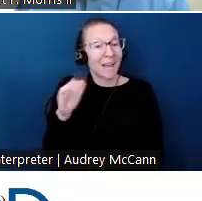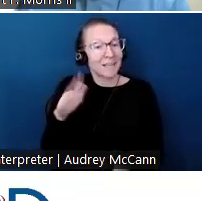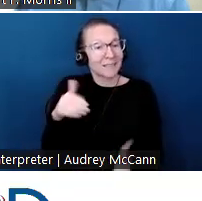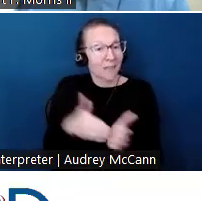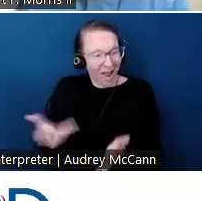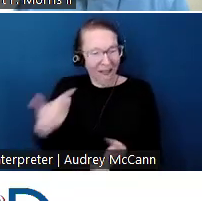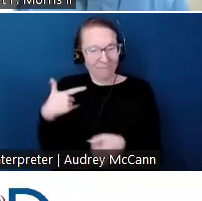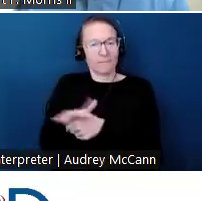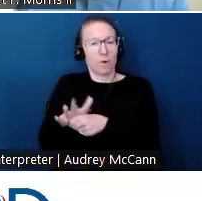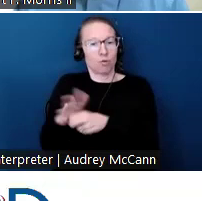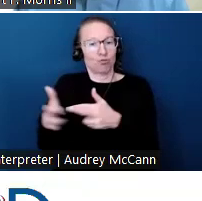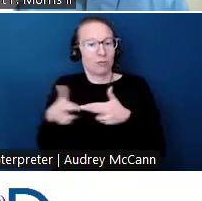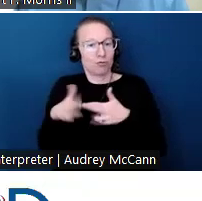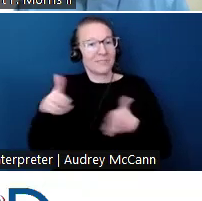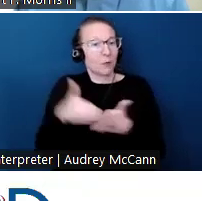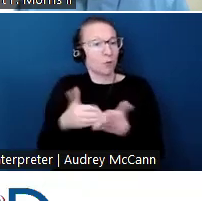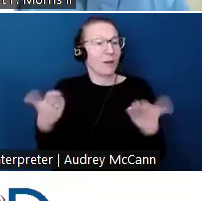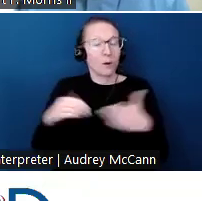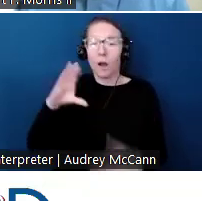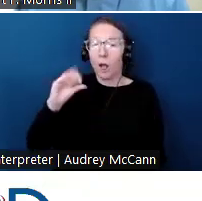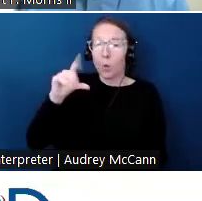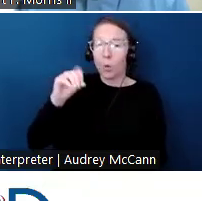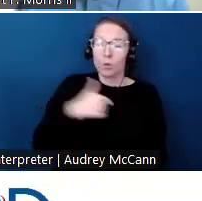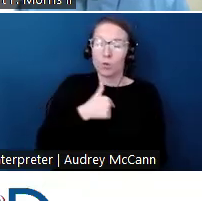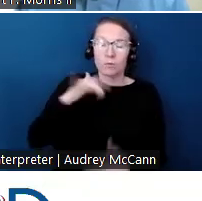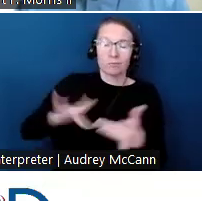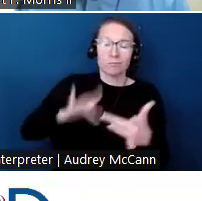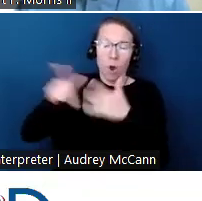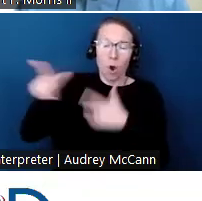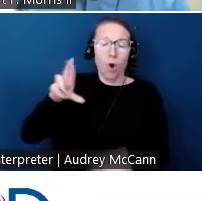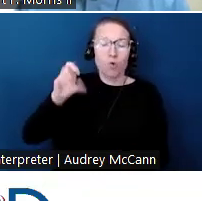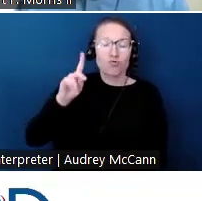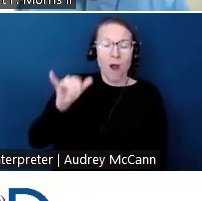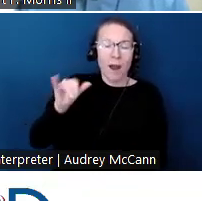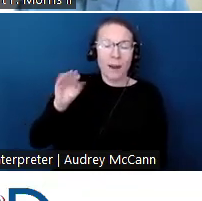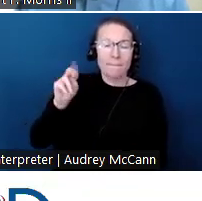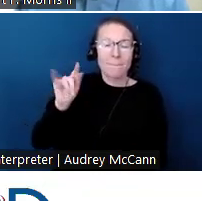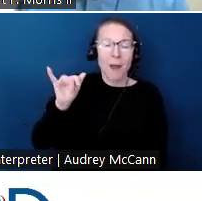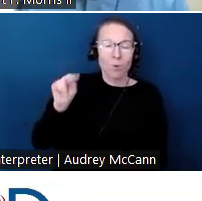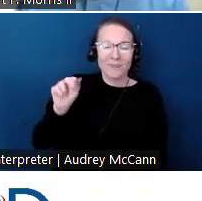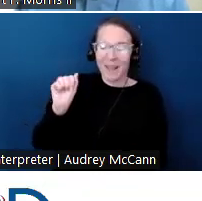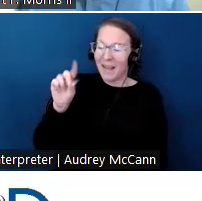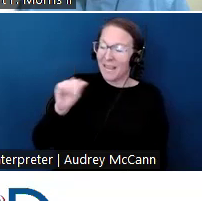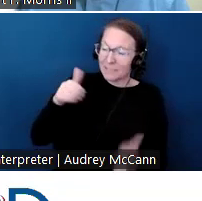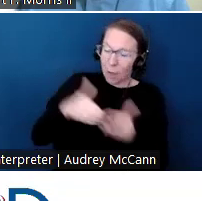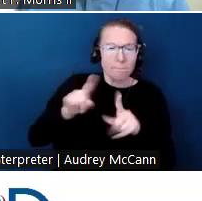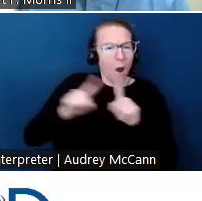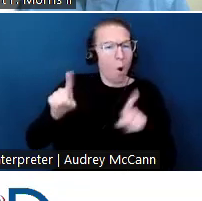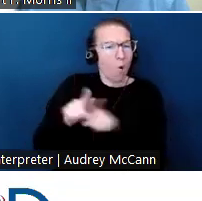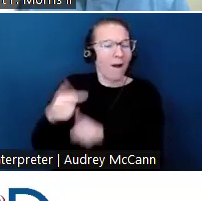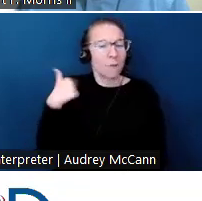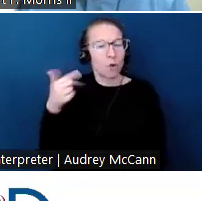centers. So in Colorado, we utilize the Rocky Mountain ADA Center, but there's the Great Plains one. They can come in